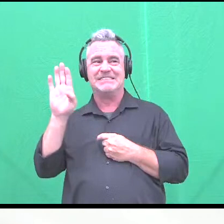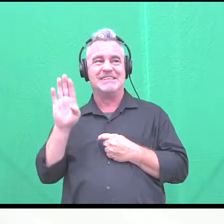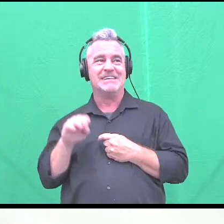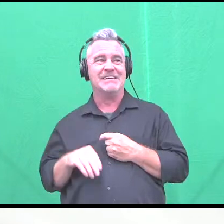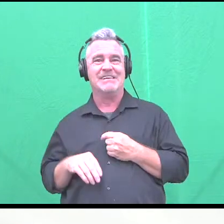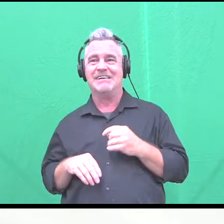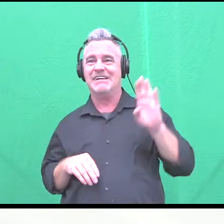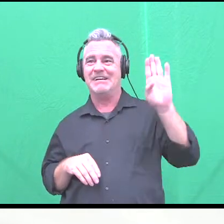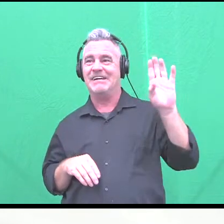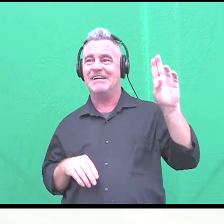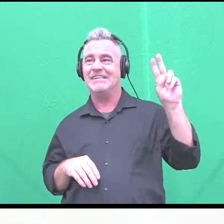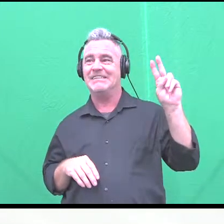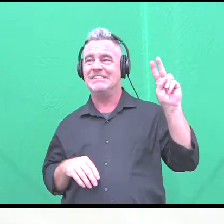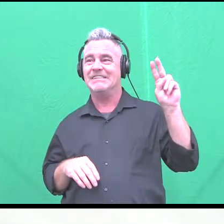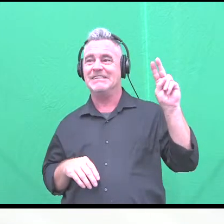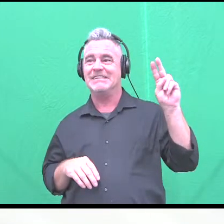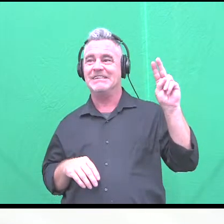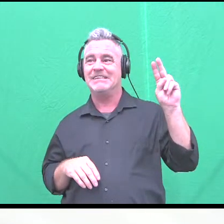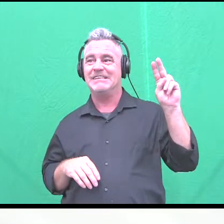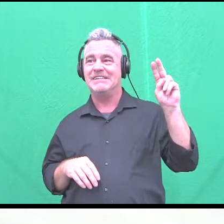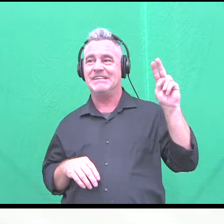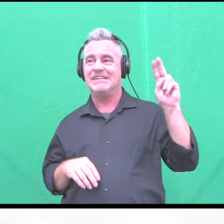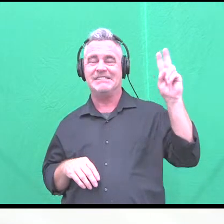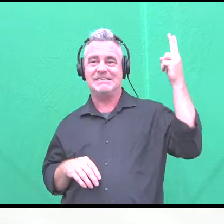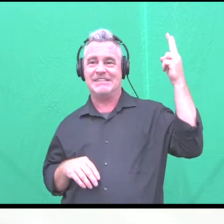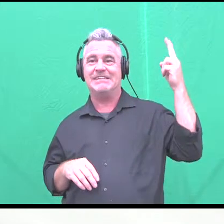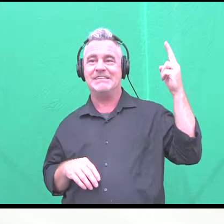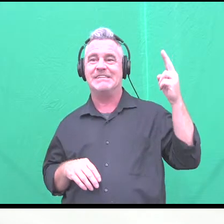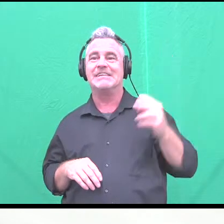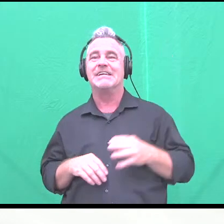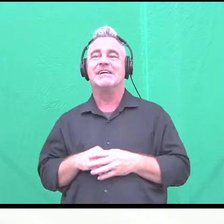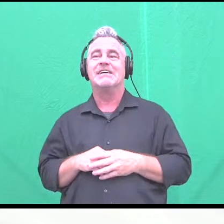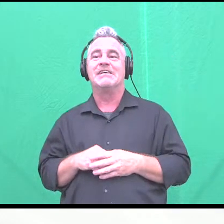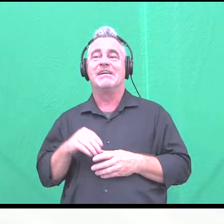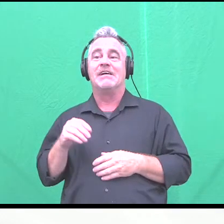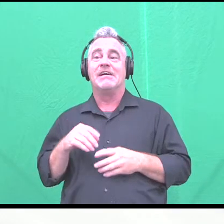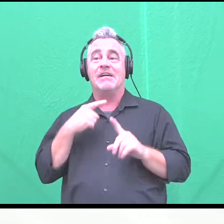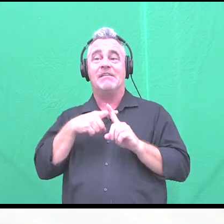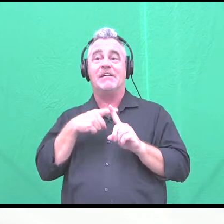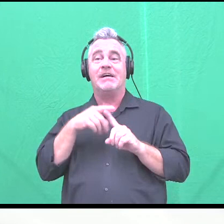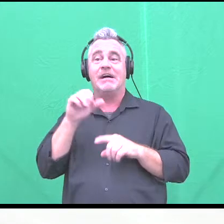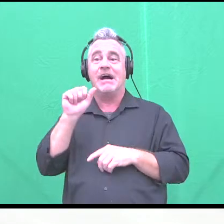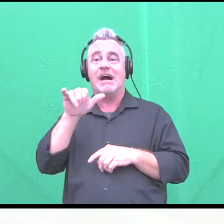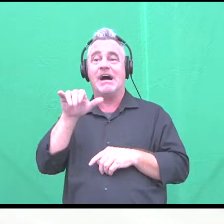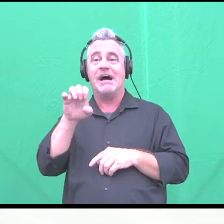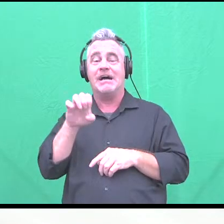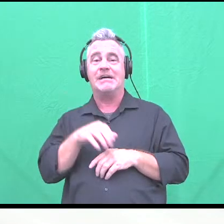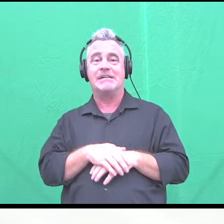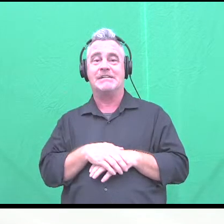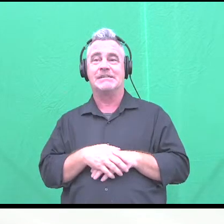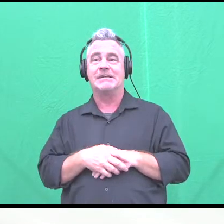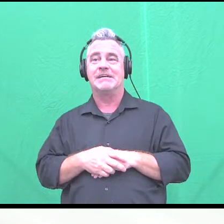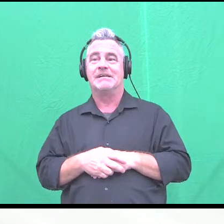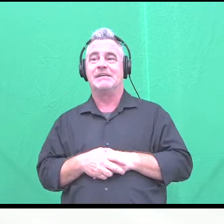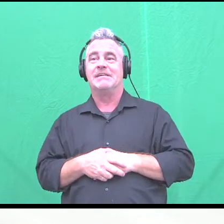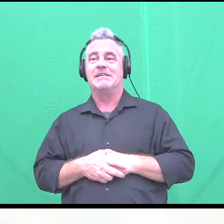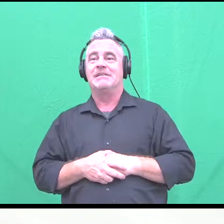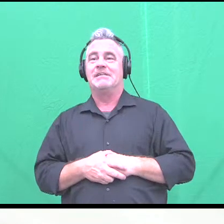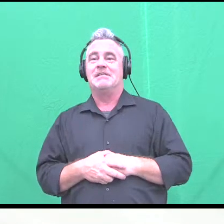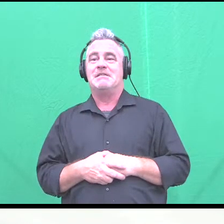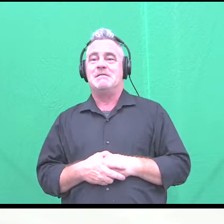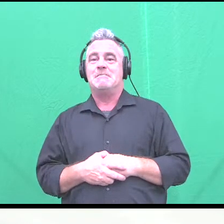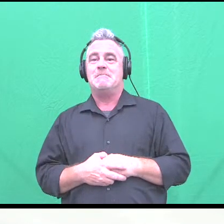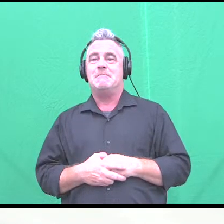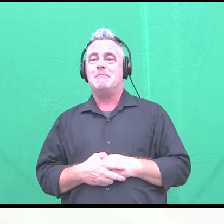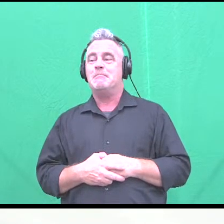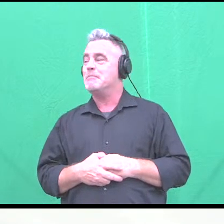Thank you. And a second, please. Second. Thank you. All those in favor? Aye. Thank you.